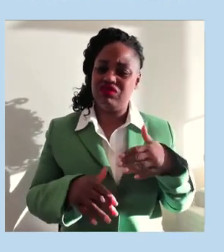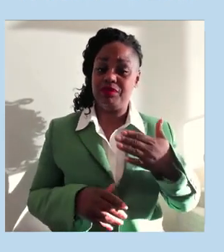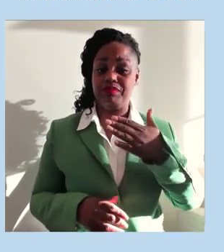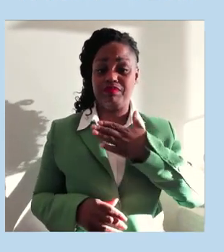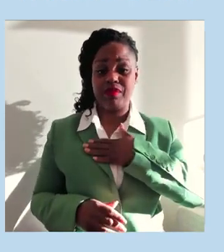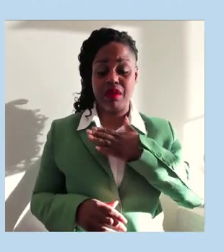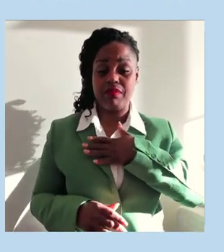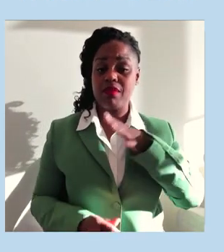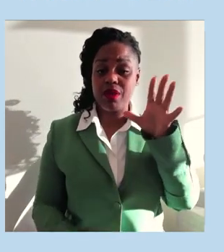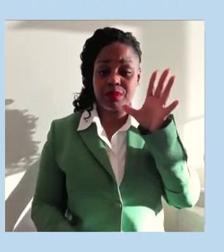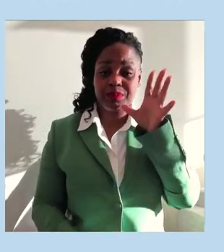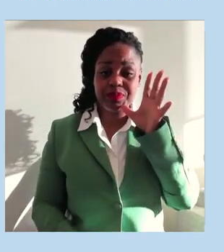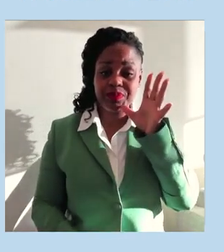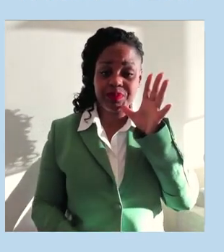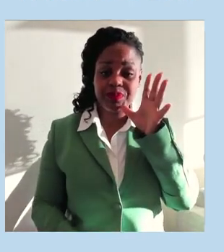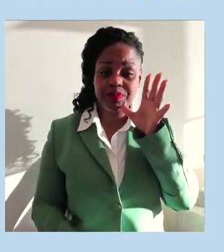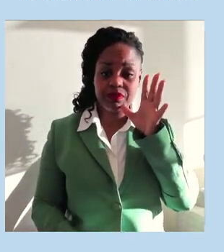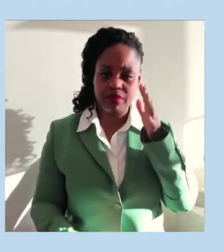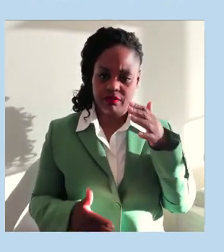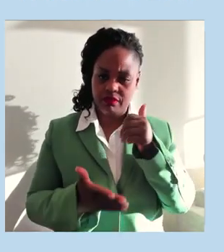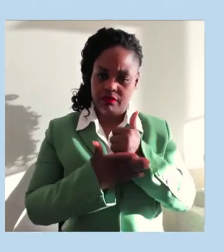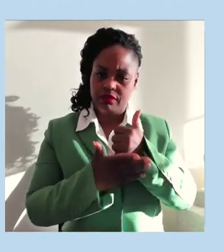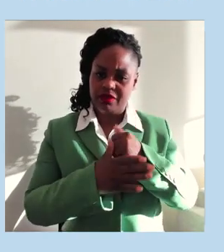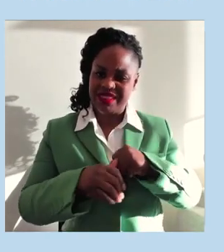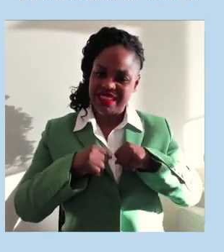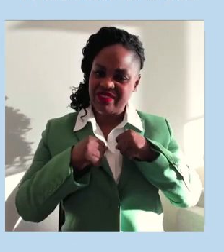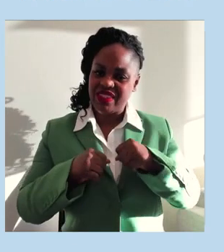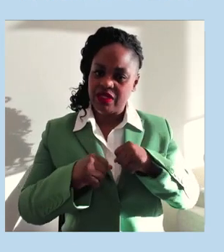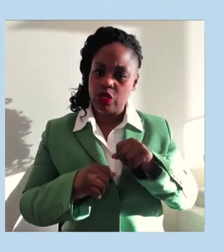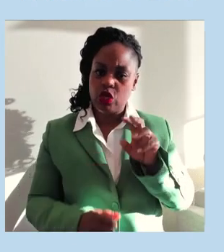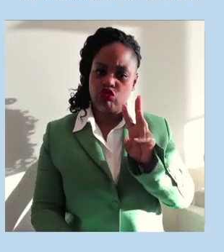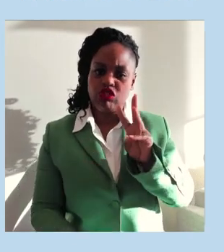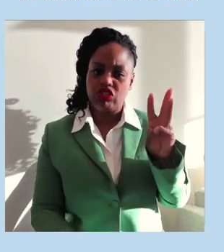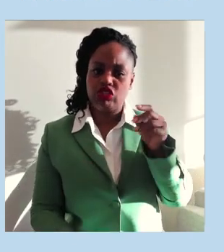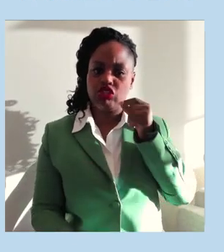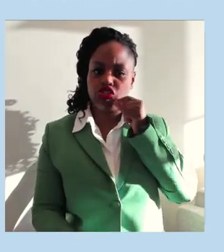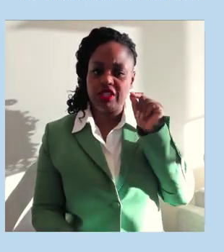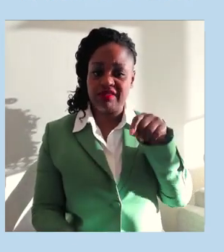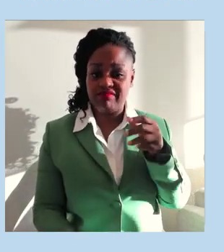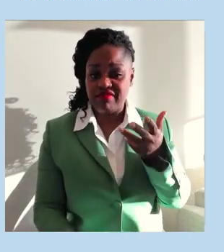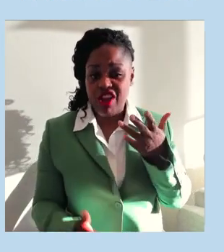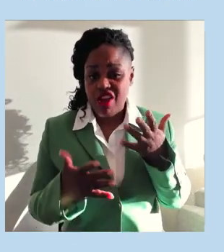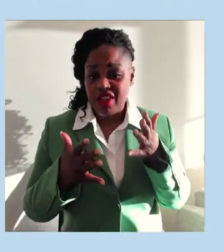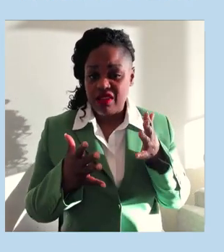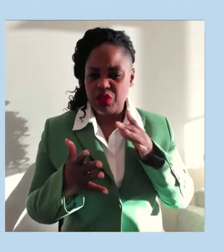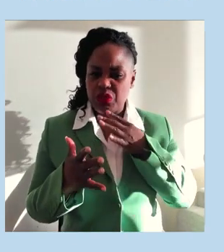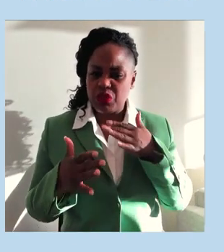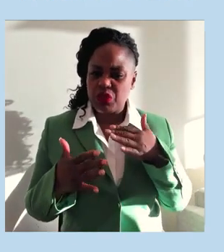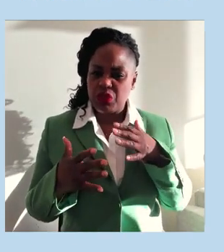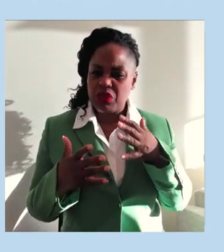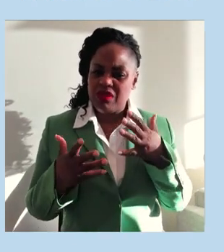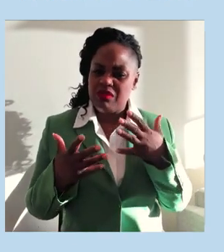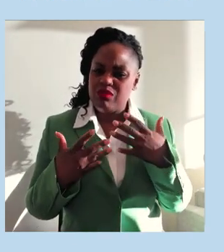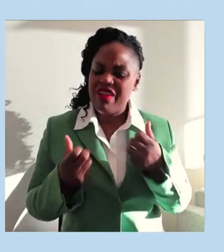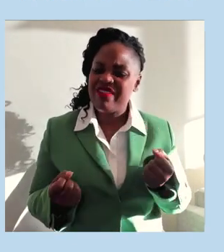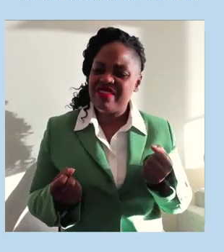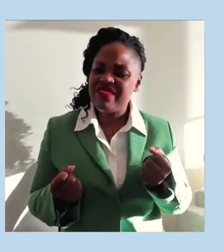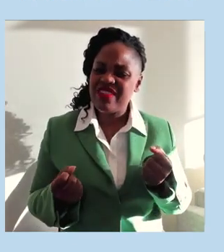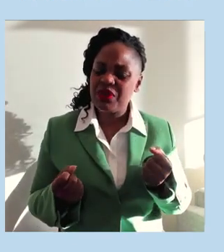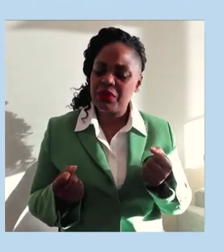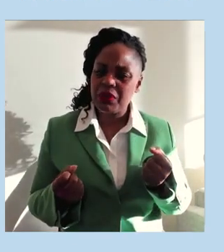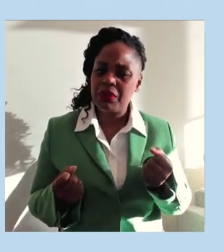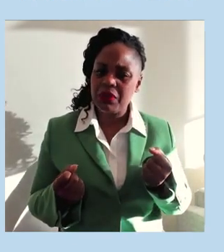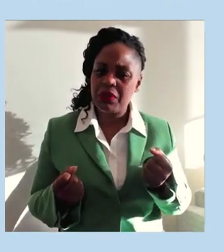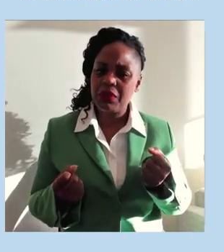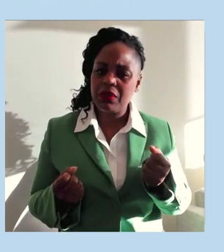Western Ukraine. Their strength, bravery, and resilience are symbolic of the spirit of the nation. And